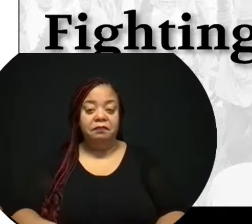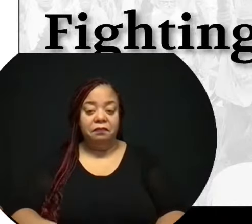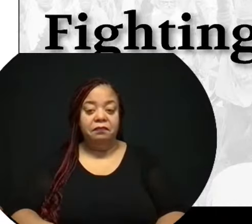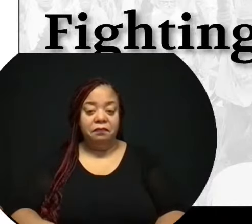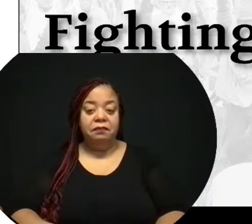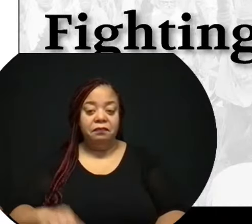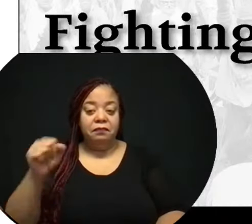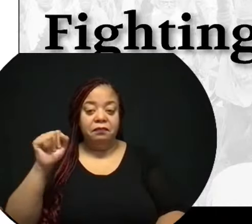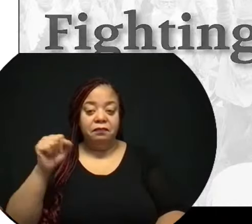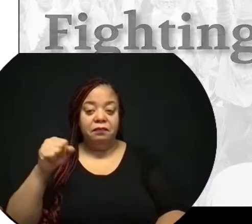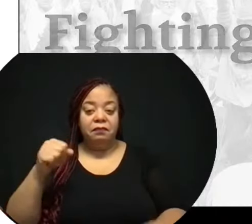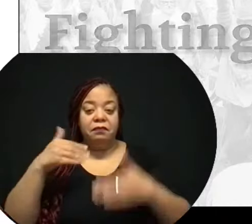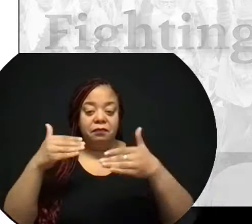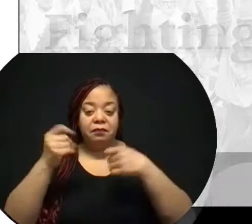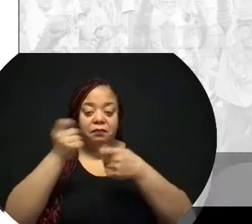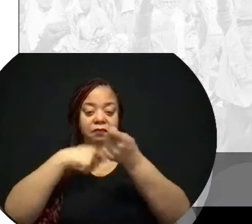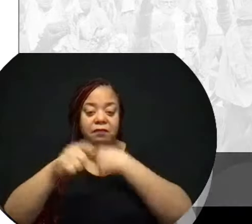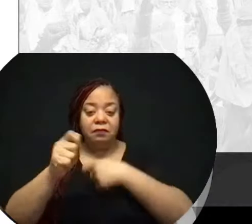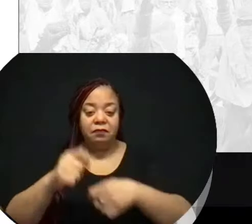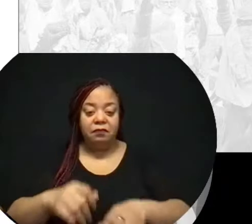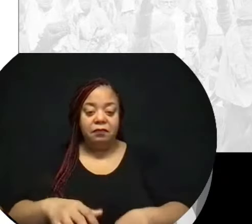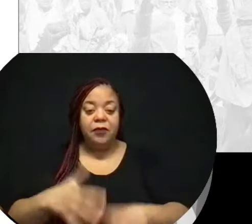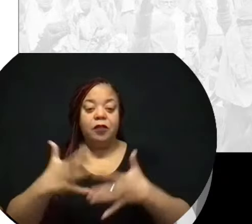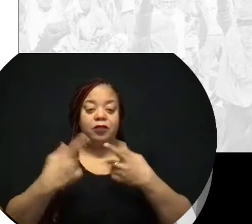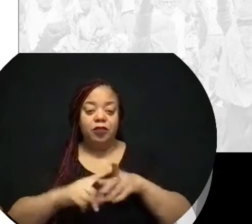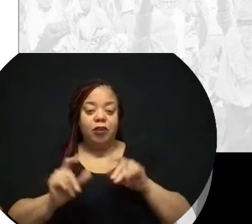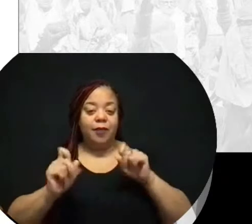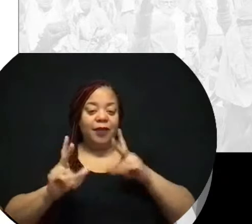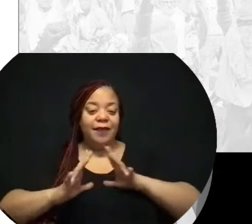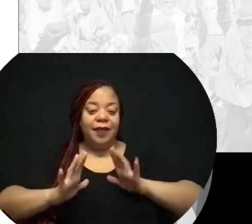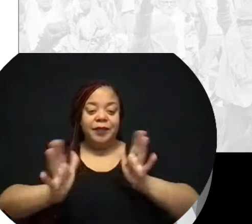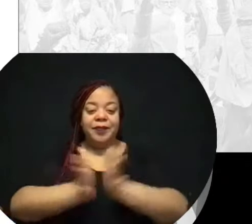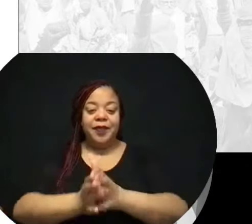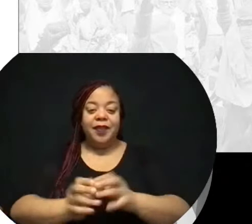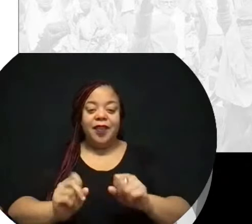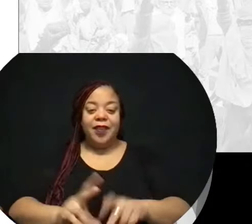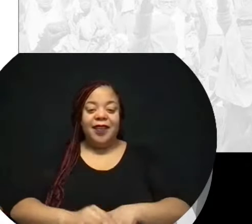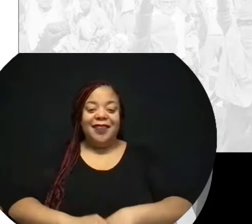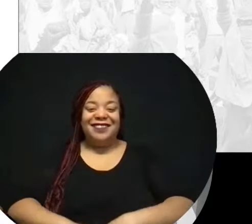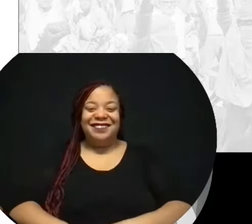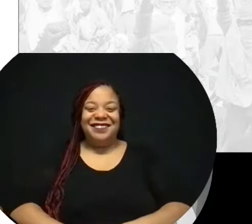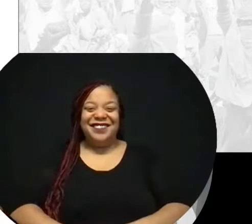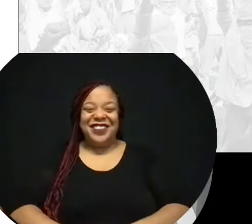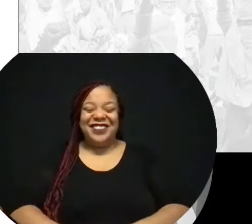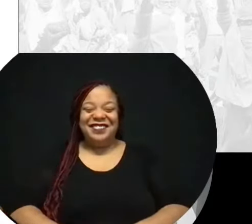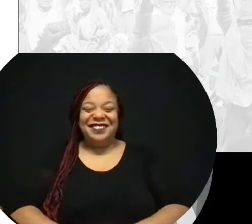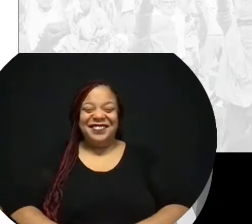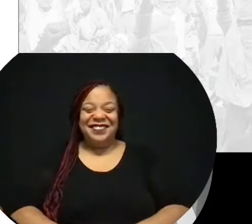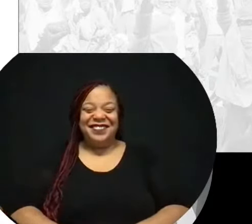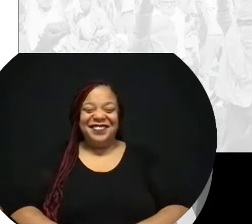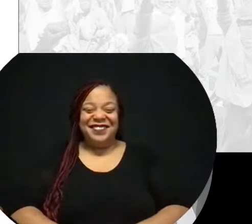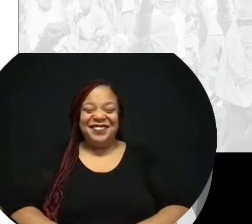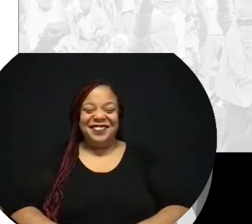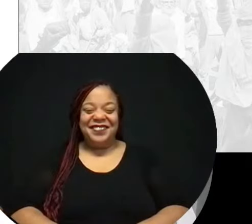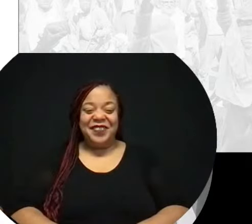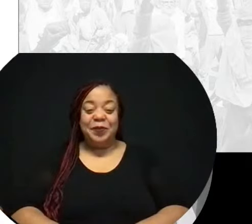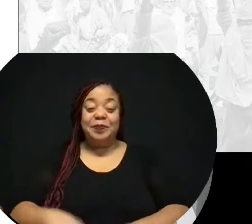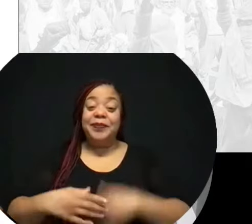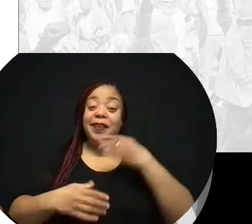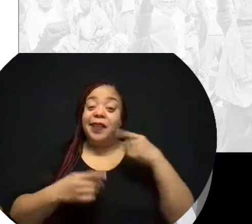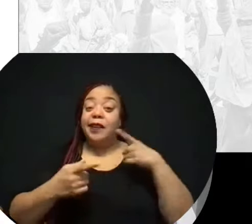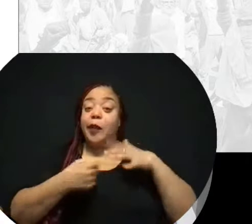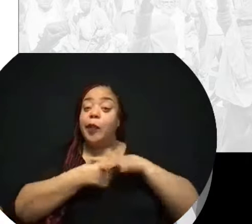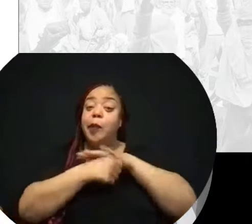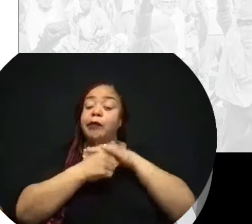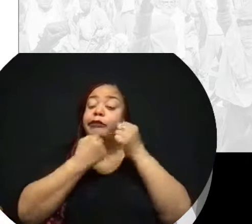And the local free world community is also affected by this. And they filed a lawsuit. And from what's been reported to